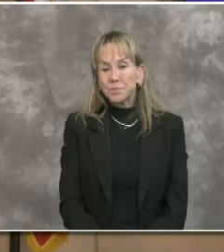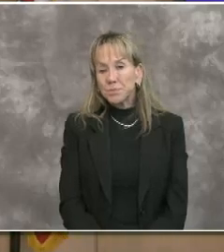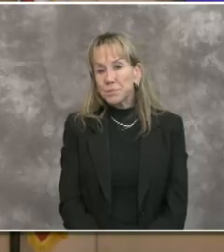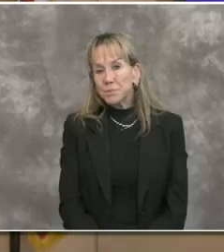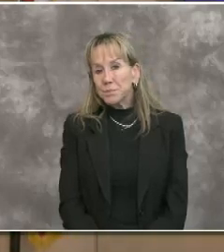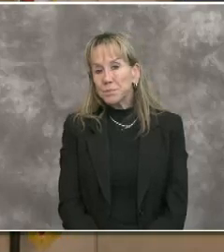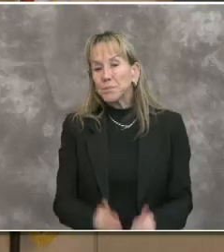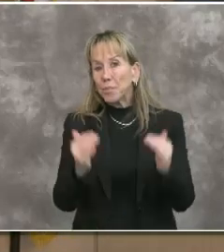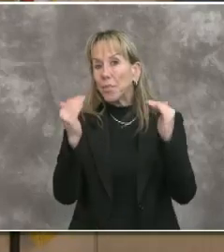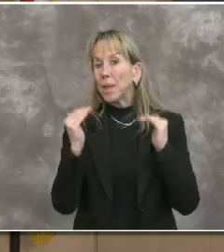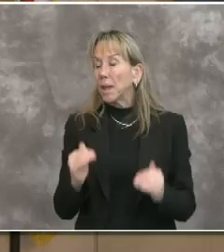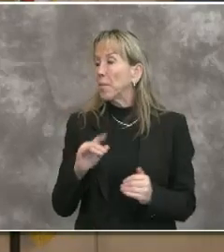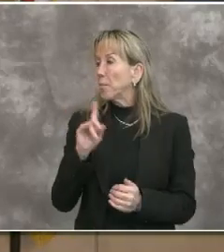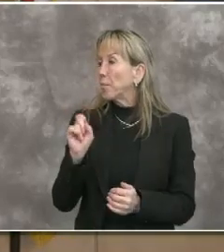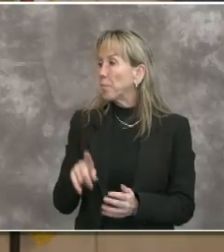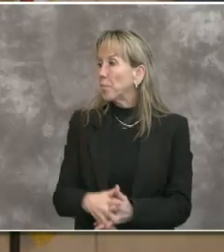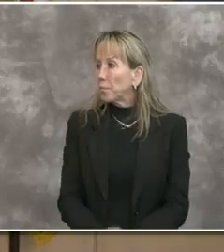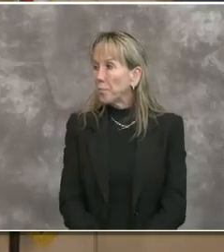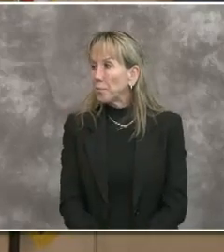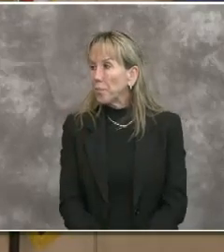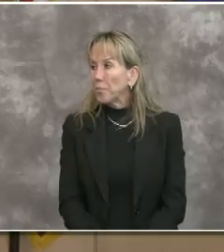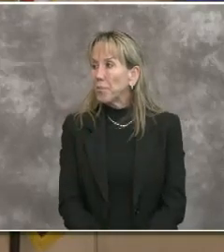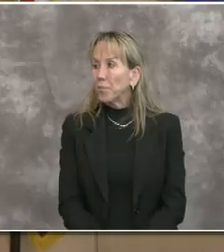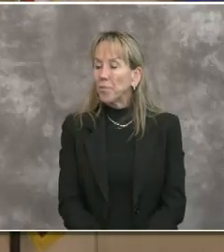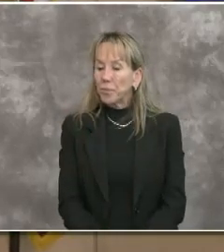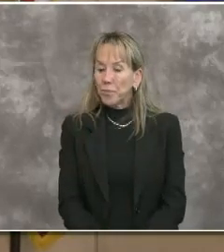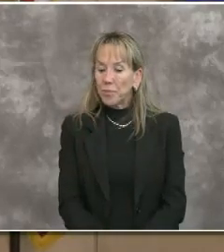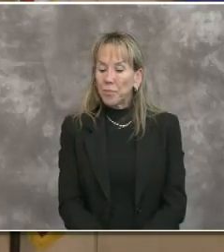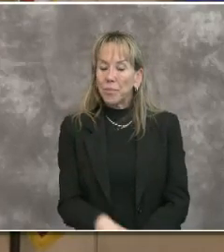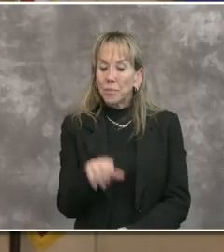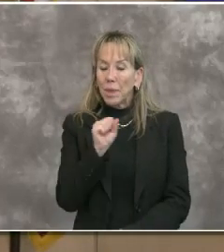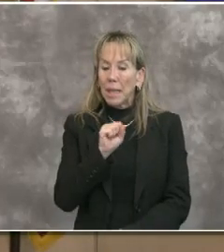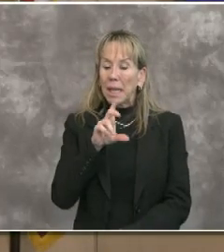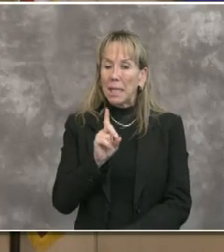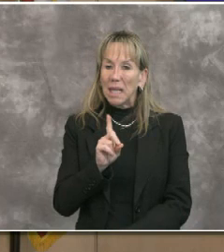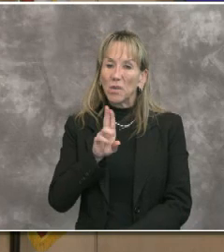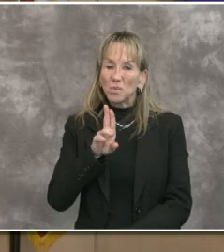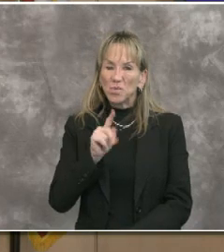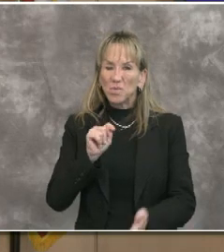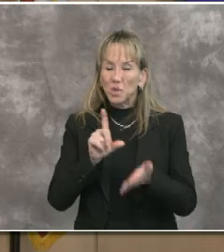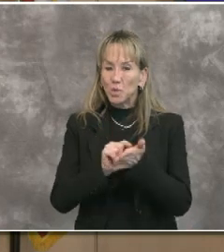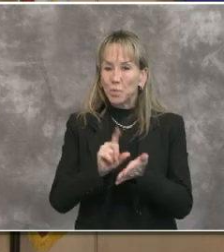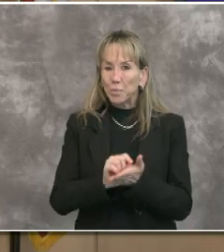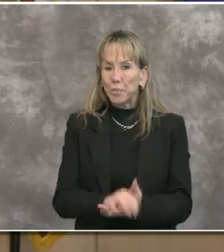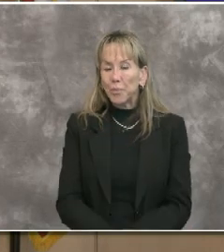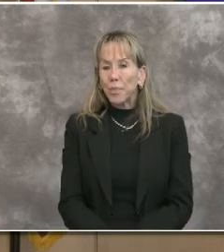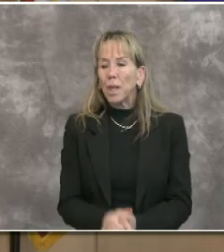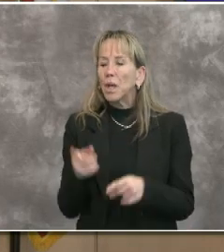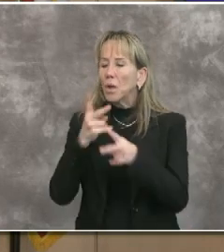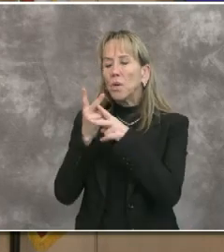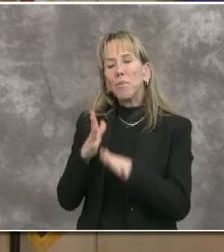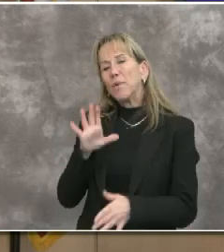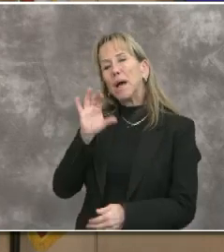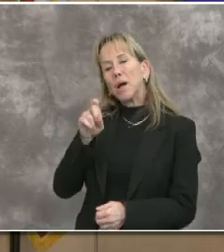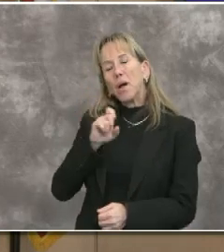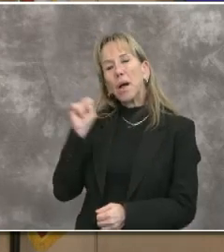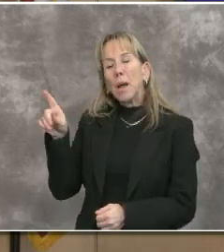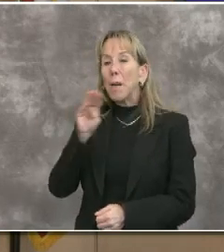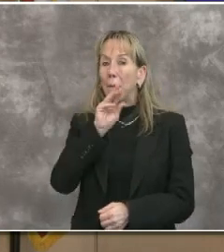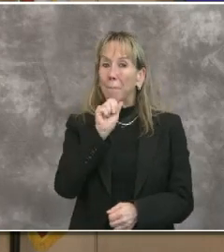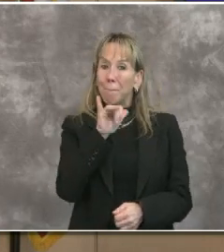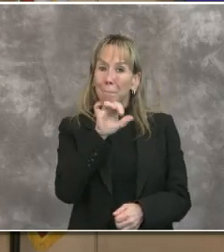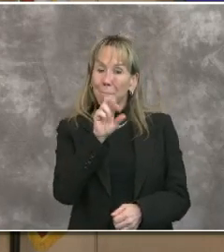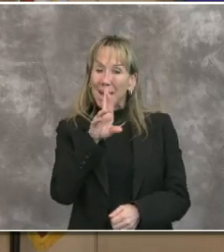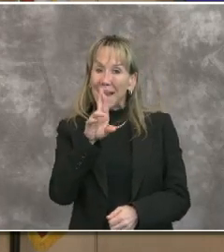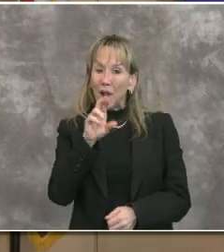Okay, let's go to the next question. This is from Gustavo Solis from the San Diego Union-Tribune. Supervisor Cox, the mayor of Coronado